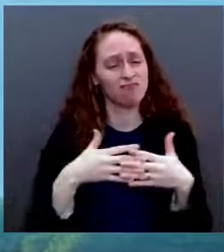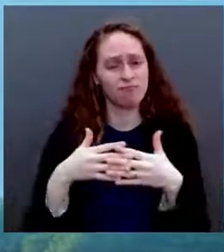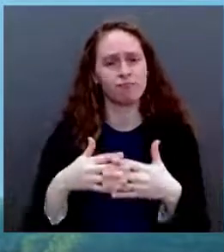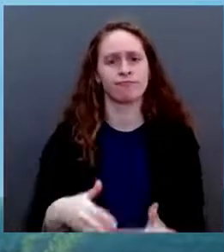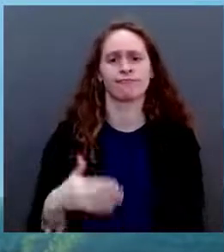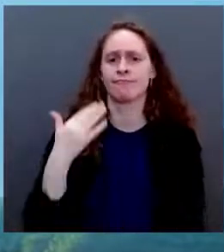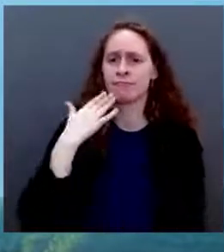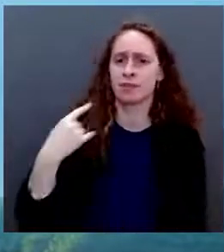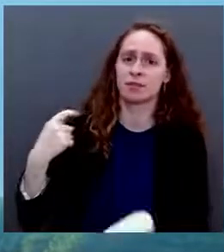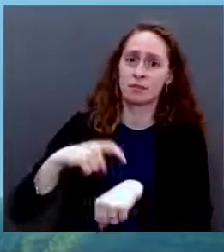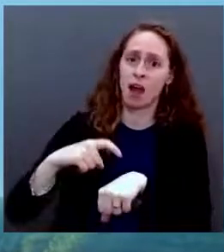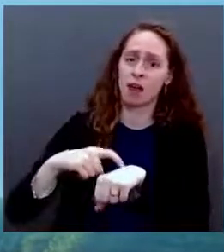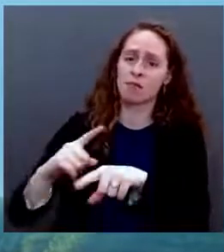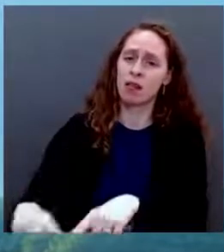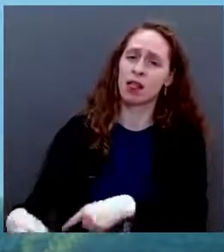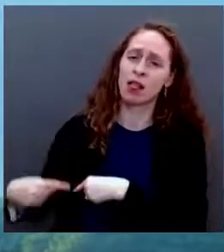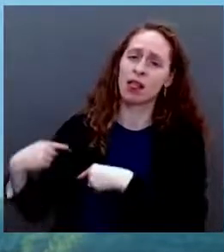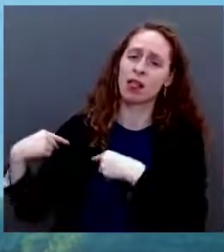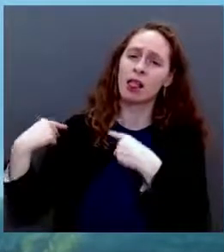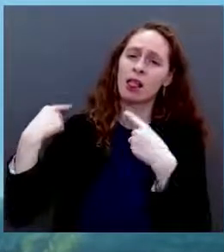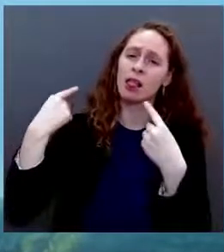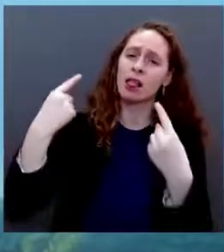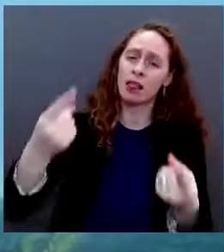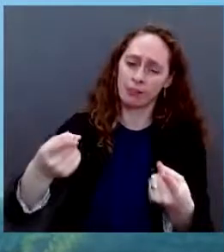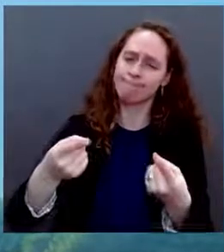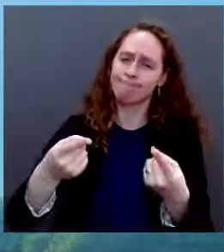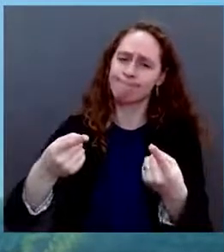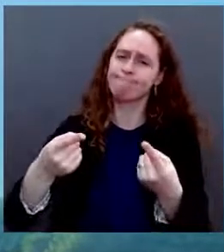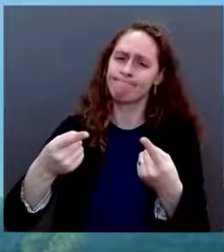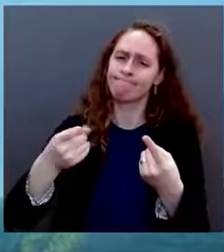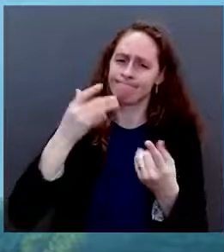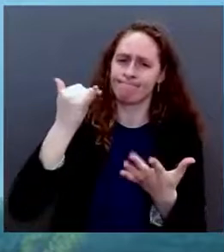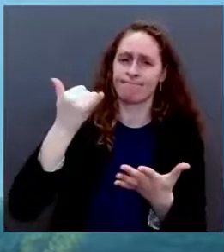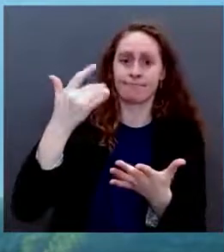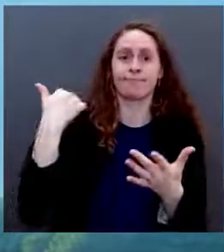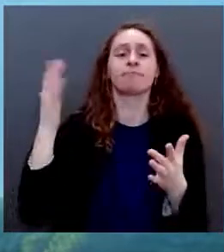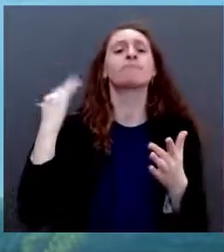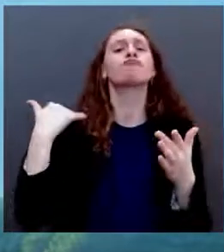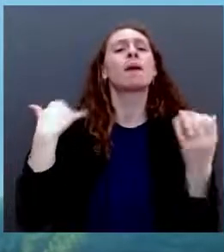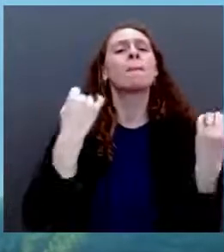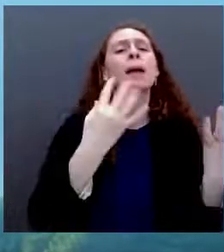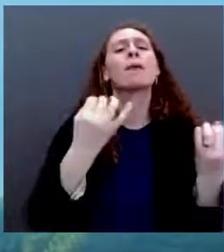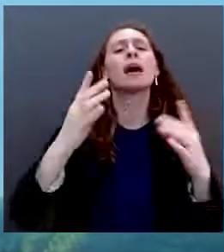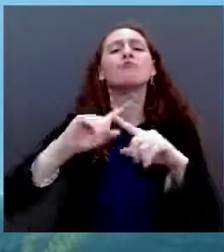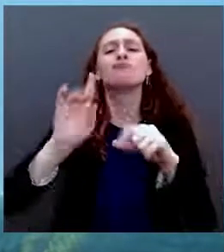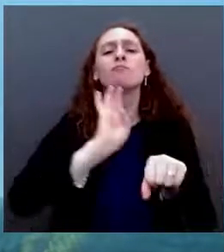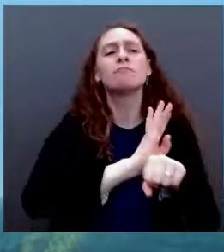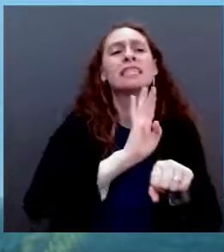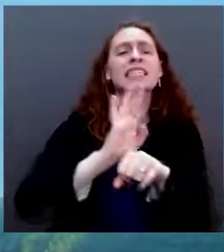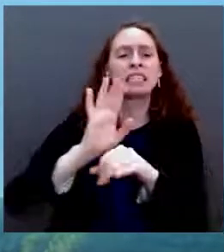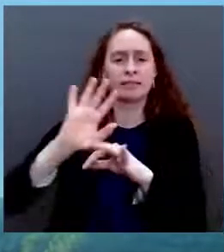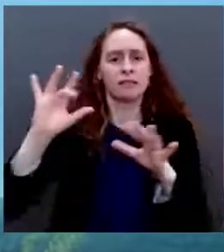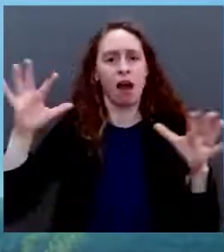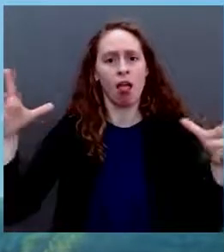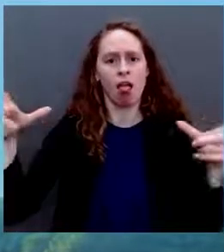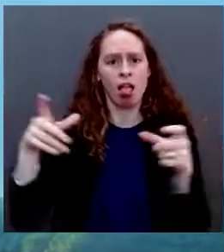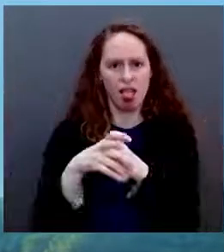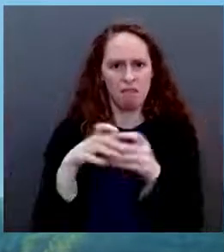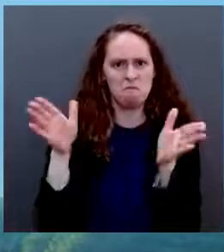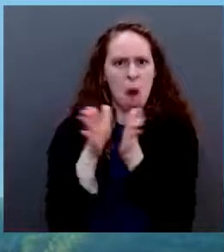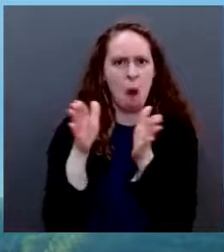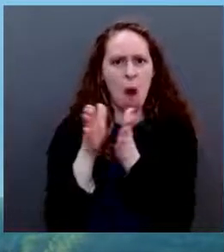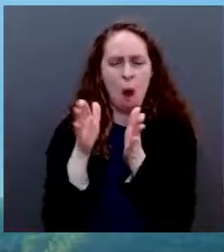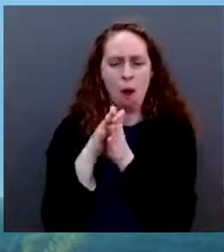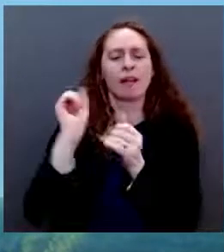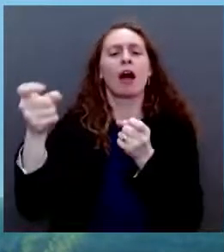more aggressive mergers that have made all of us vulnerable. Against this background, our antitrust efforts cannot